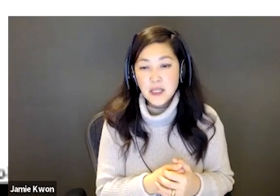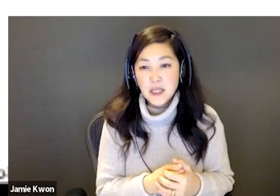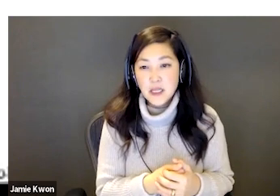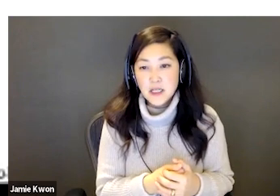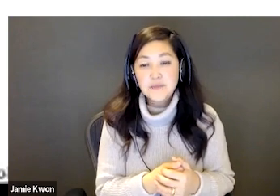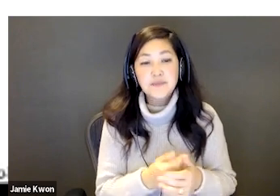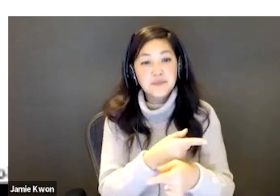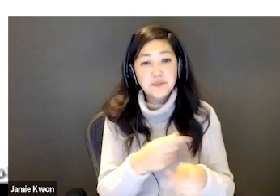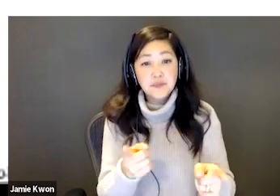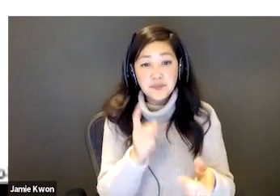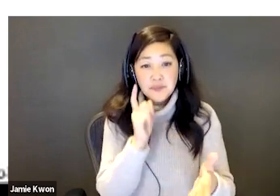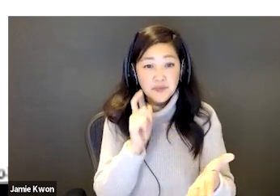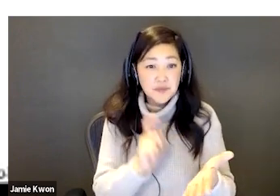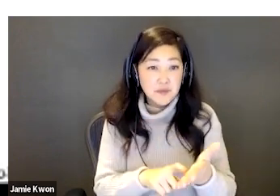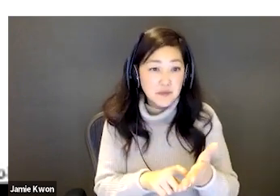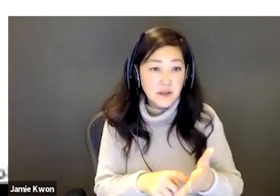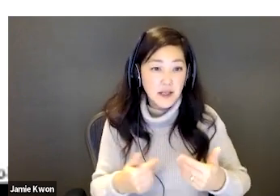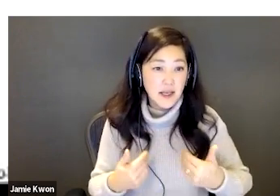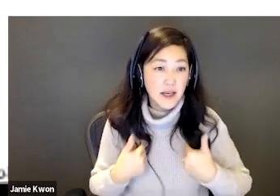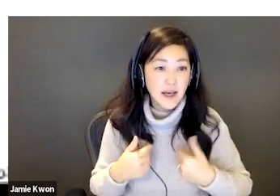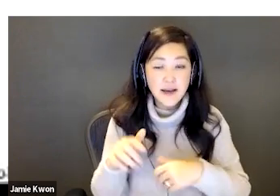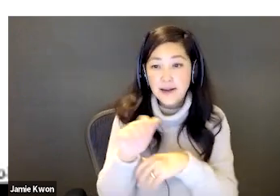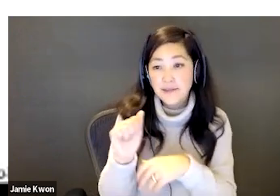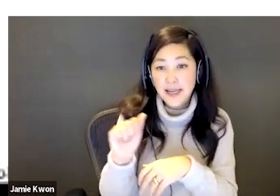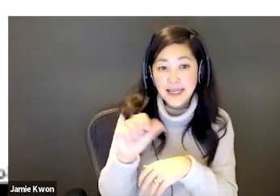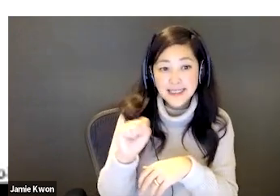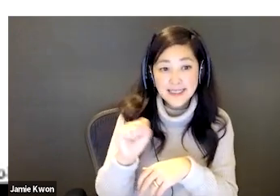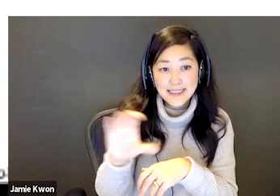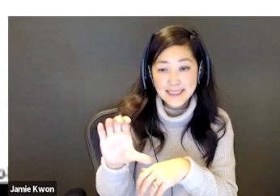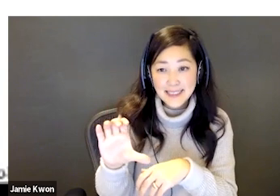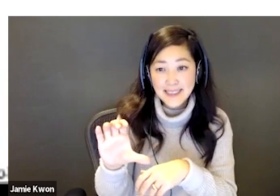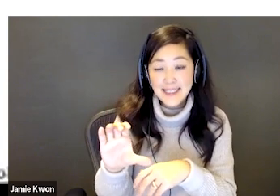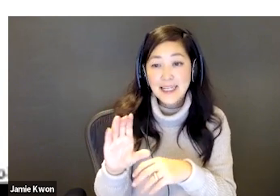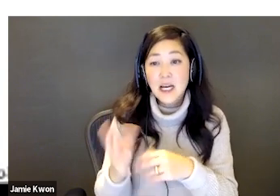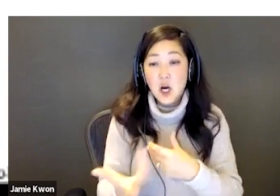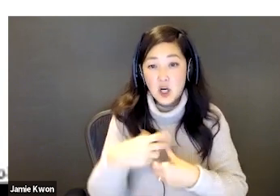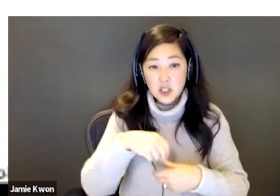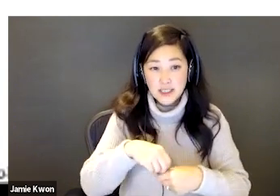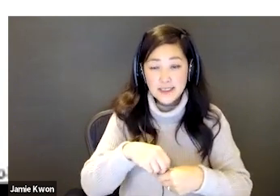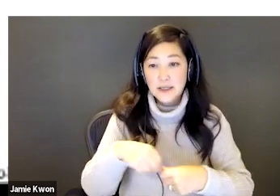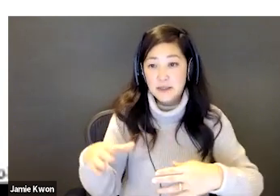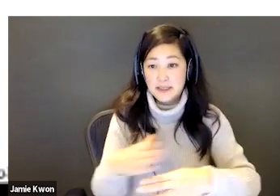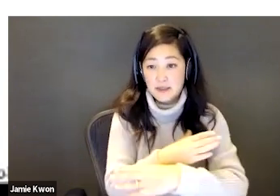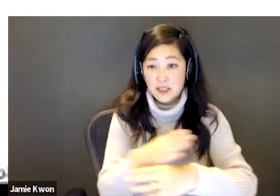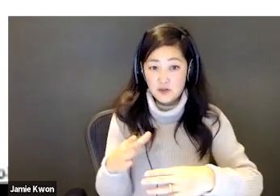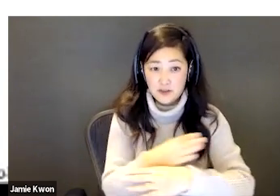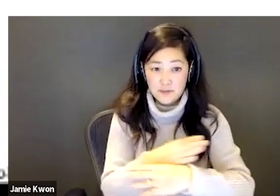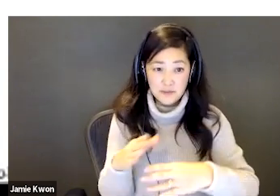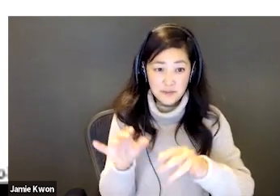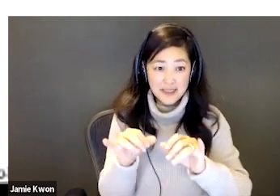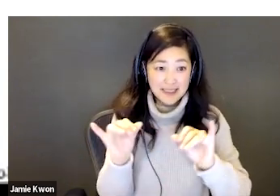You will notice that it says ASC, which is autism spectrum condition. Although as a researcher, I haven't